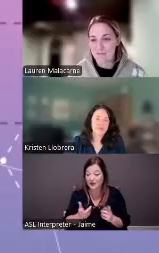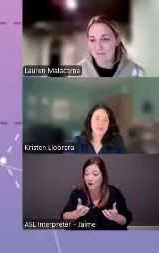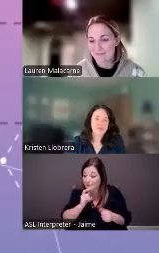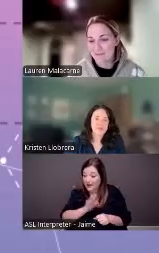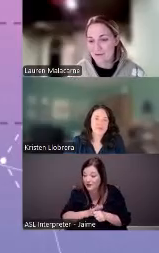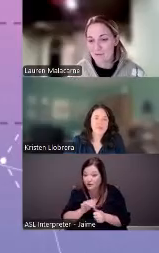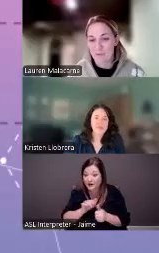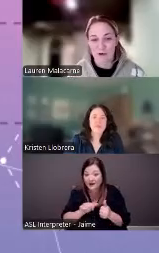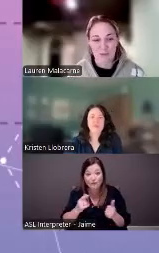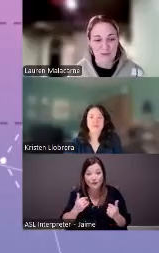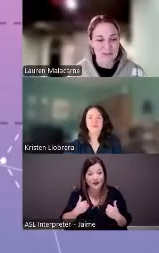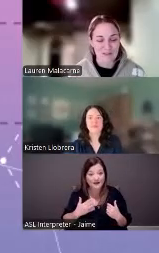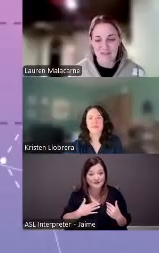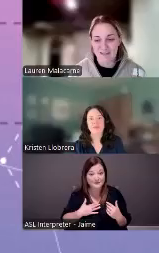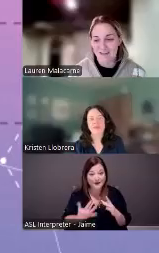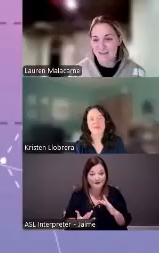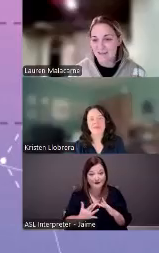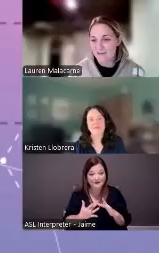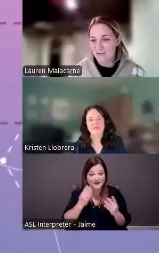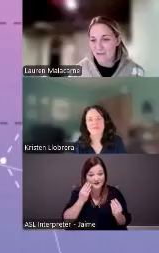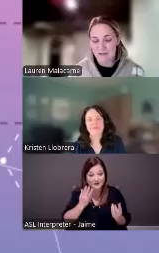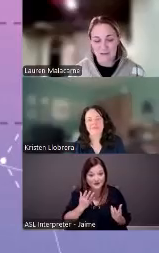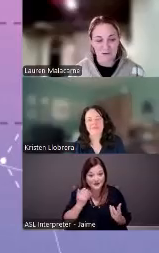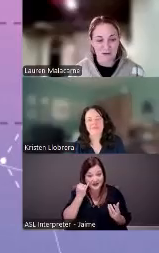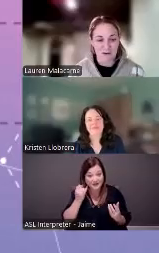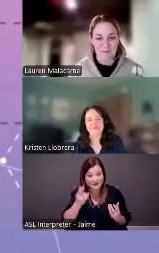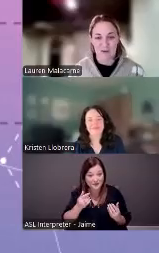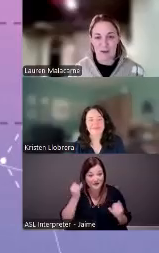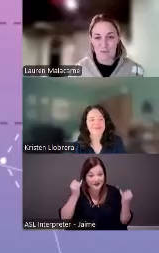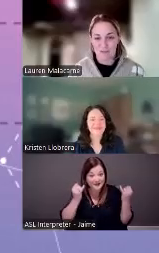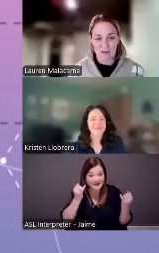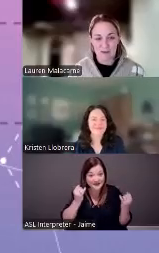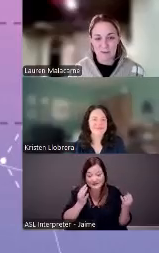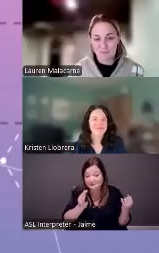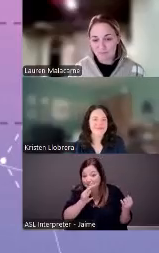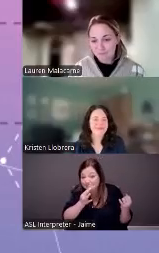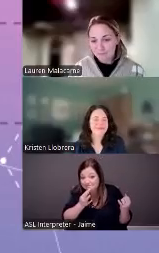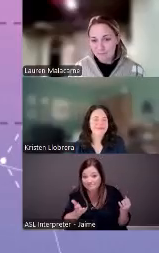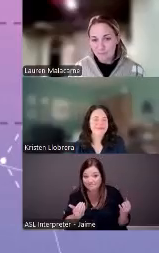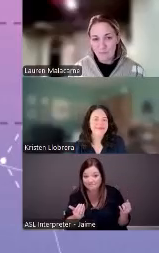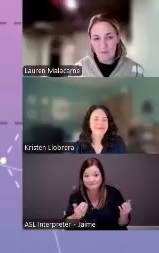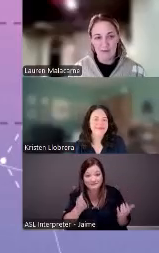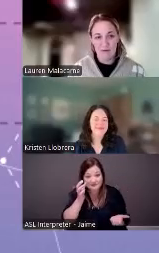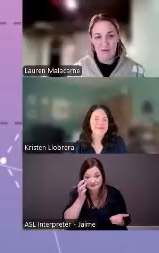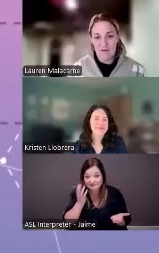for if you have more expertise and ideas of ways to do that. I'm happy to hear it.